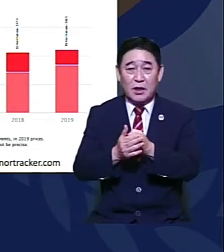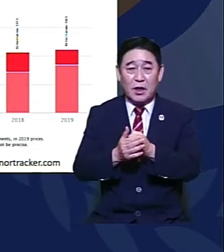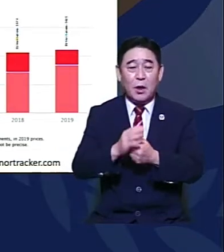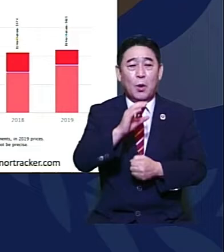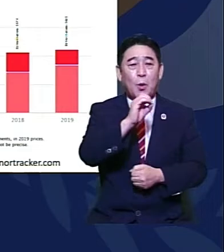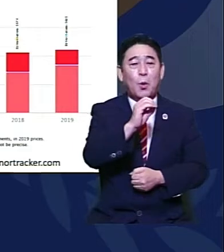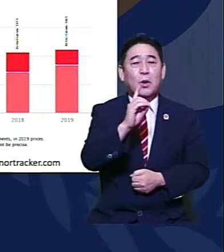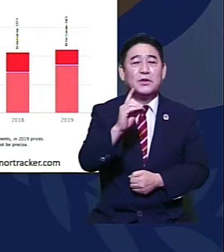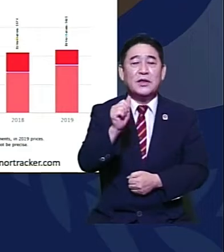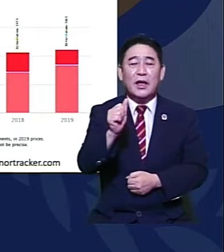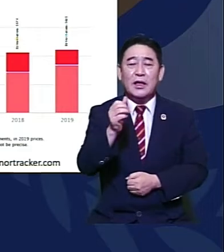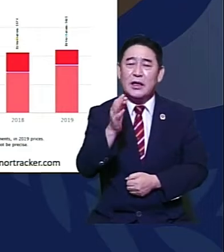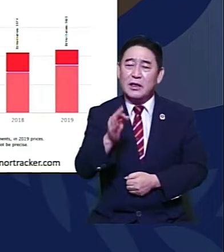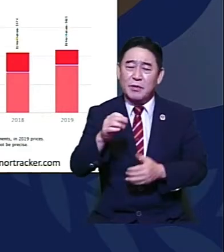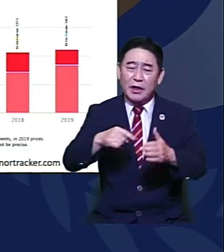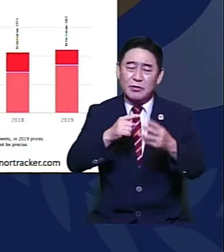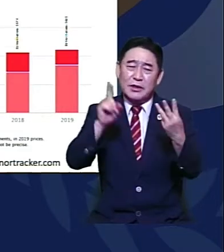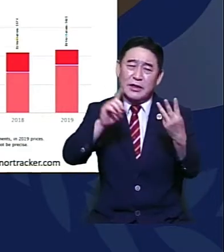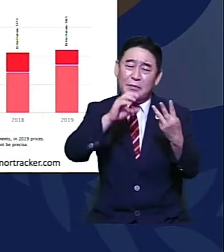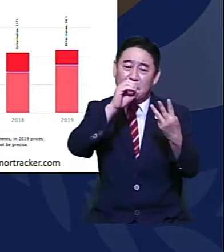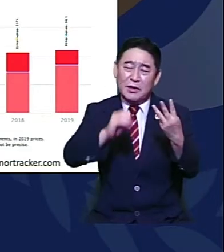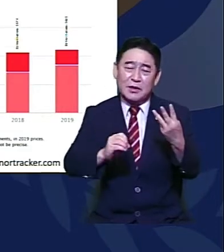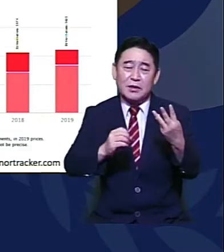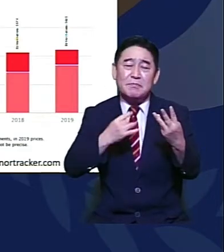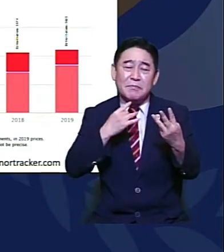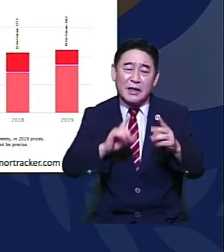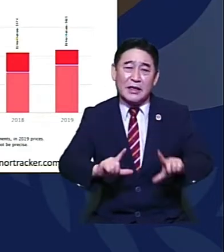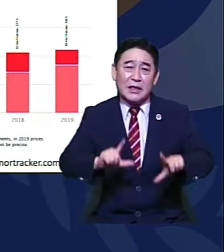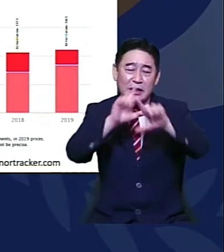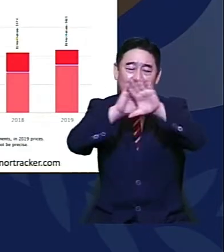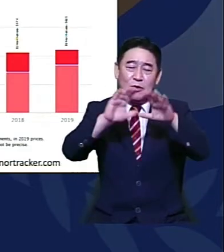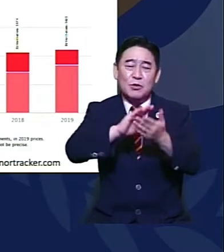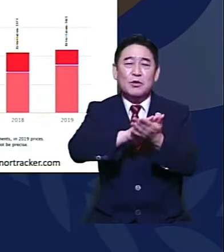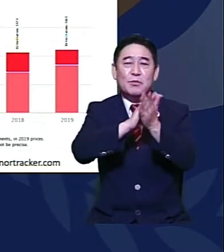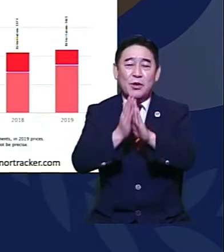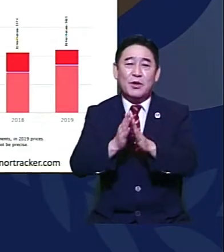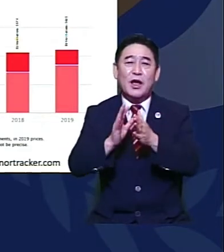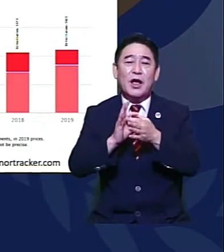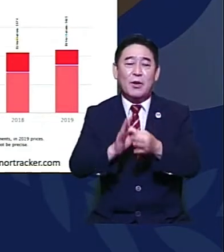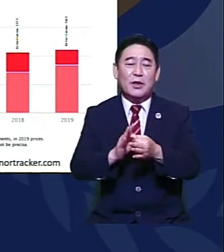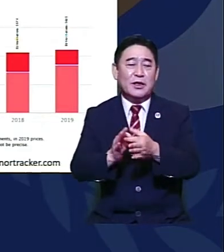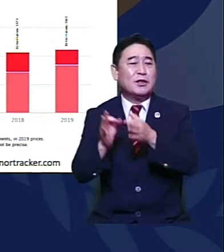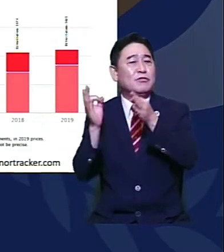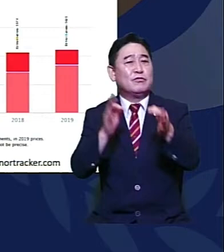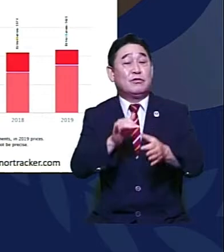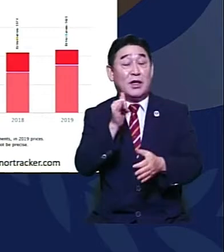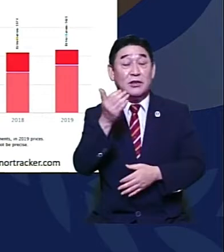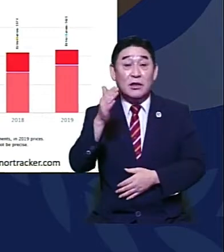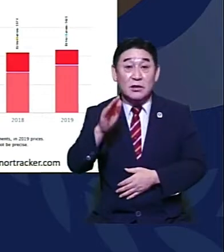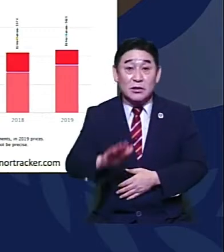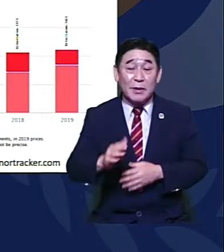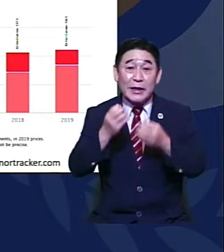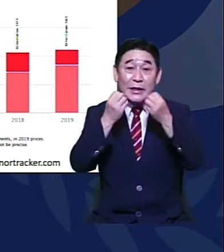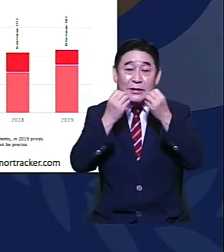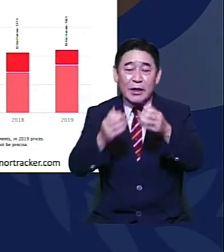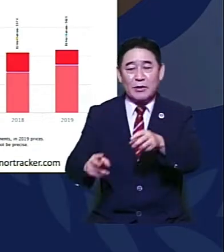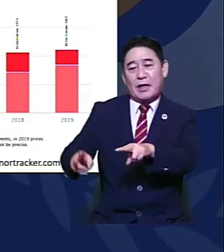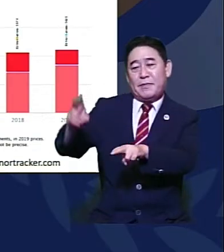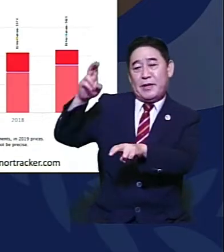objectives. However, according to the strong Green New Deal policy in the